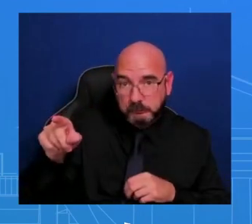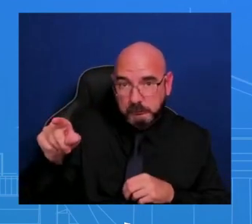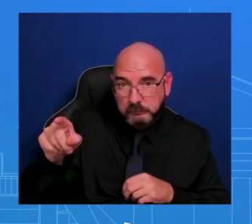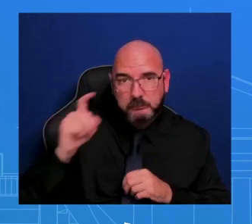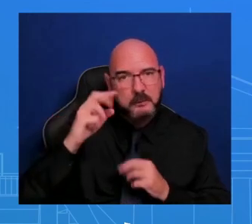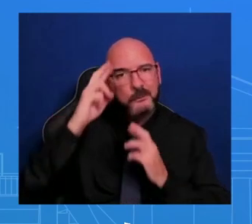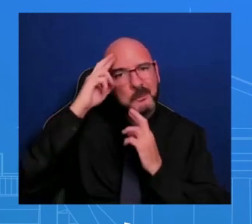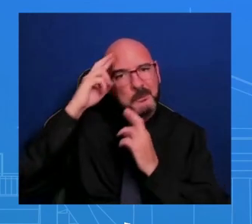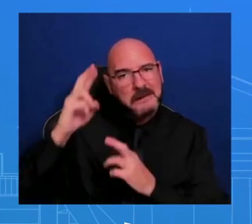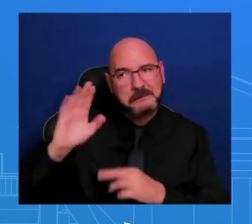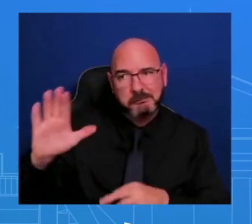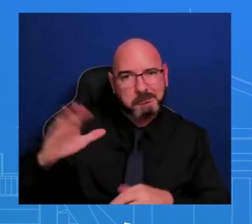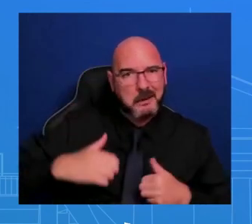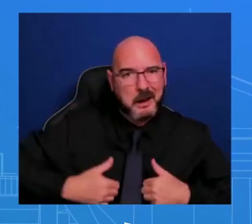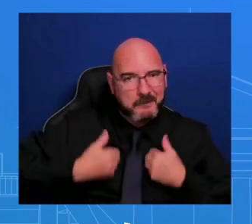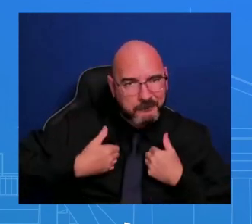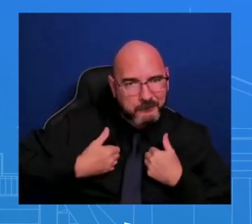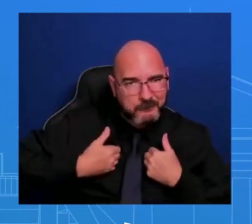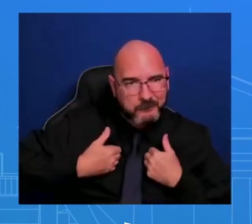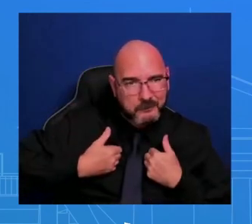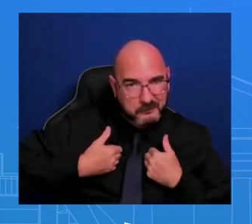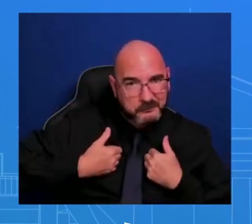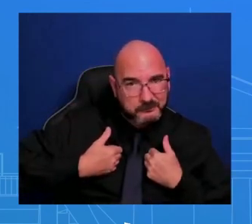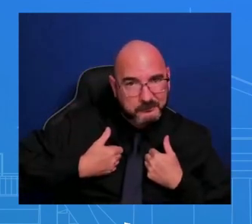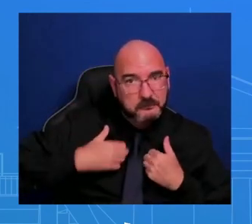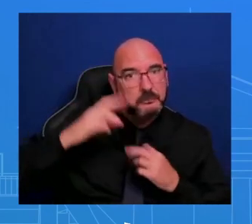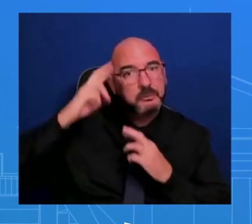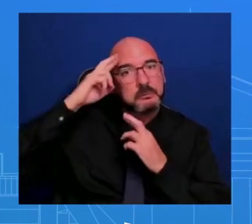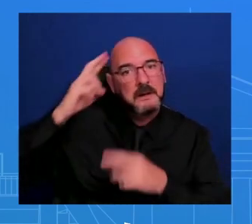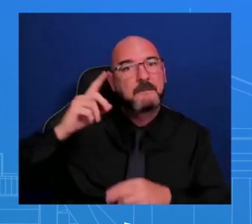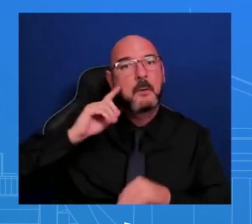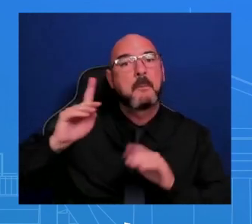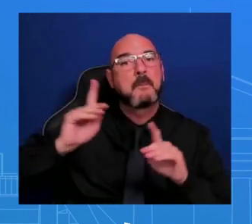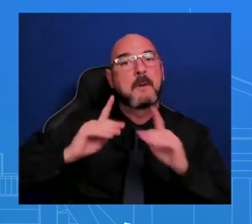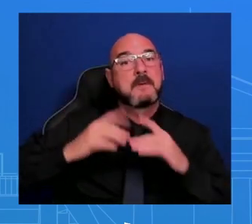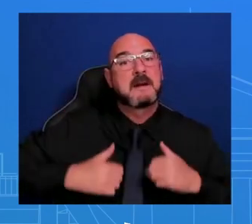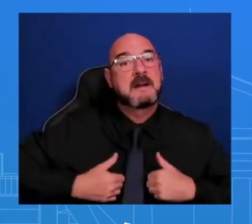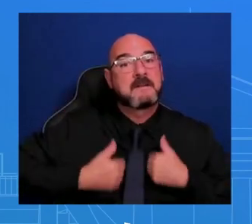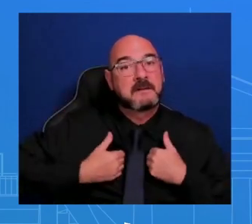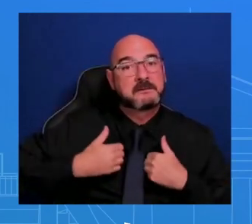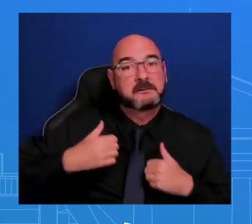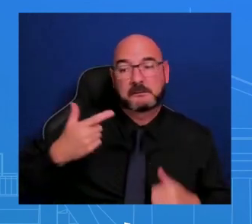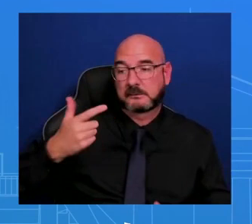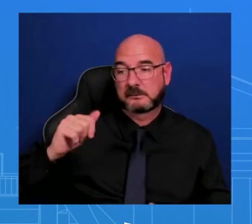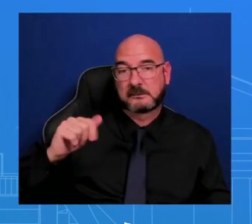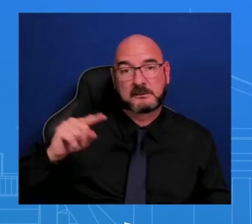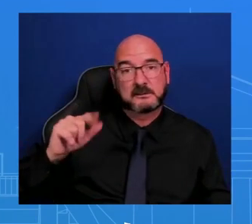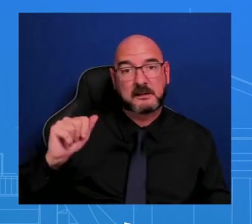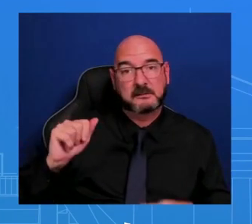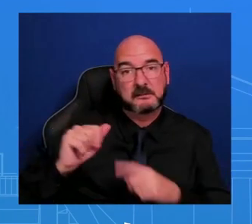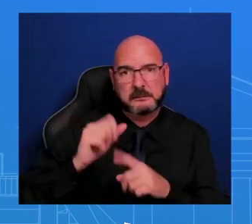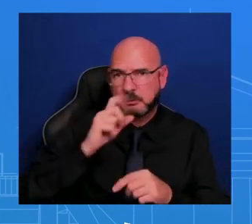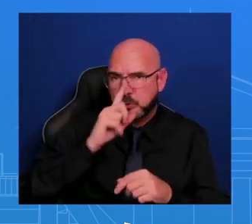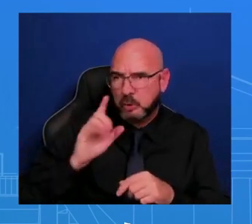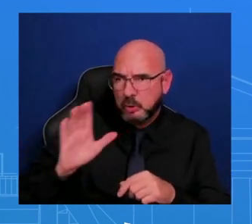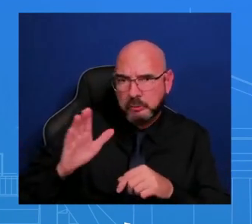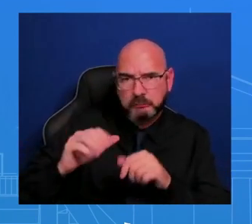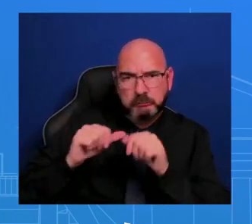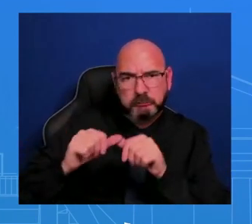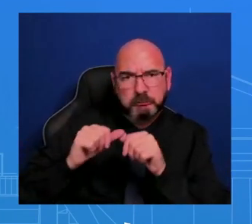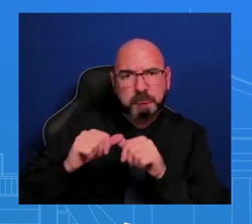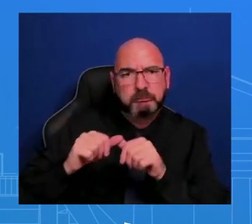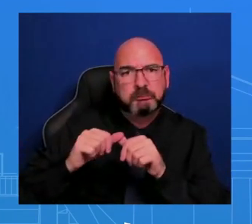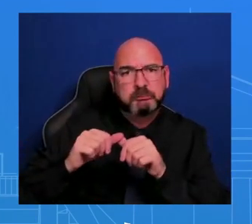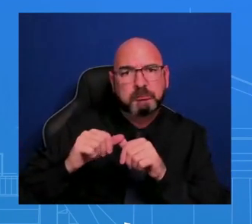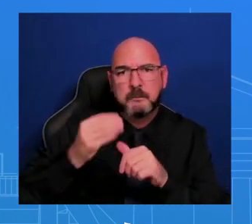the civilian population in Gaza, making sure that they can continue to get access to food, water, medicine, and electrical power remains critical. It's important. And that's